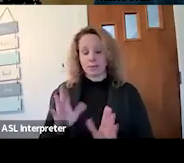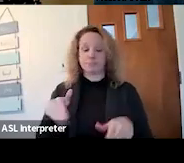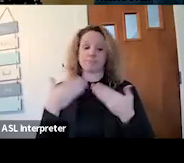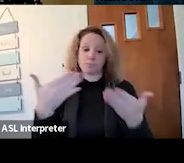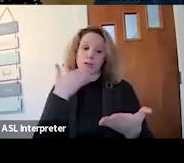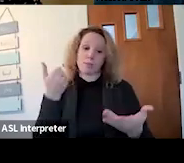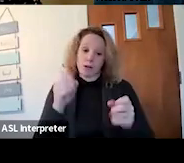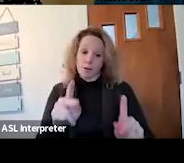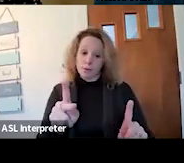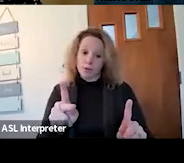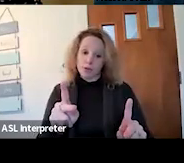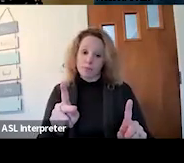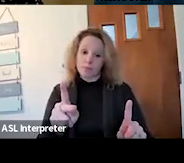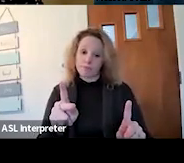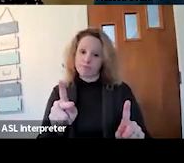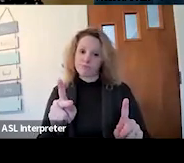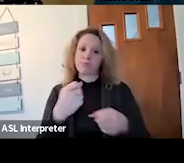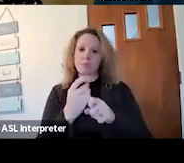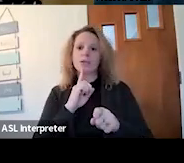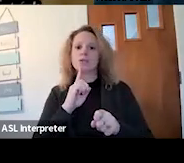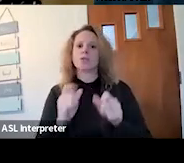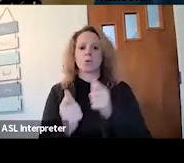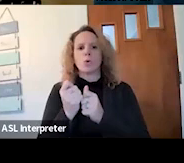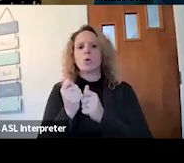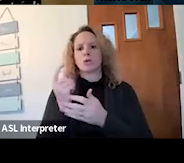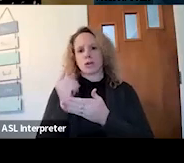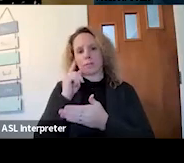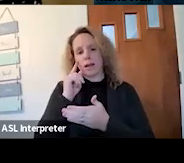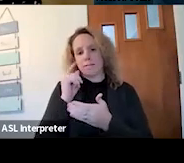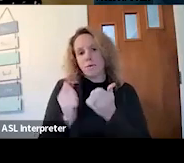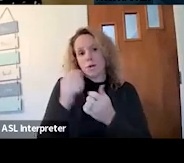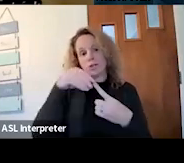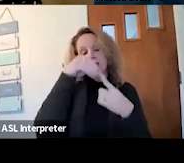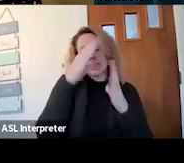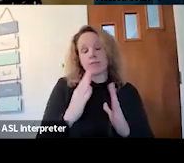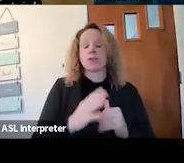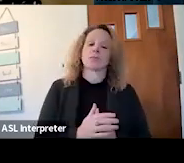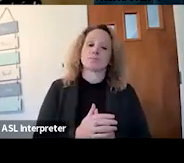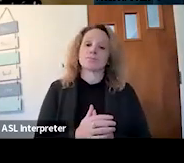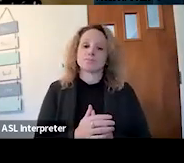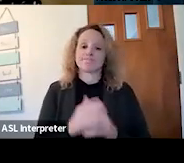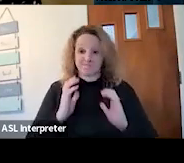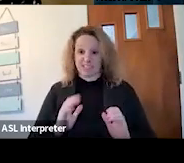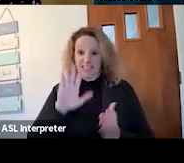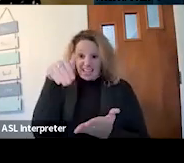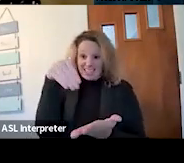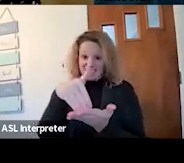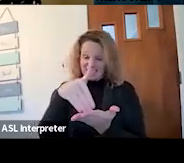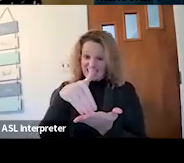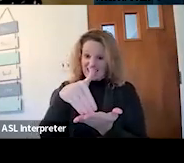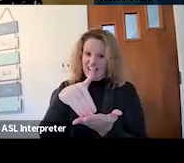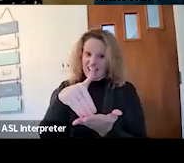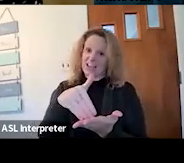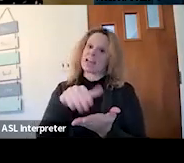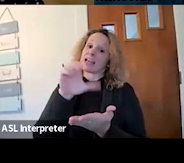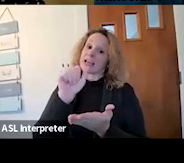provides a better opportunity to tailor treatment to a participant's unique needs. We believe that a client-centered, comprehensive case